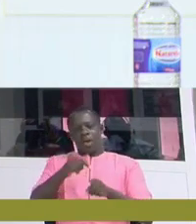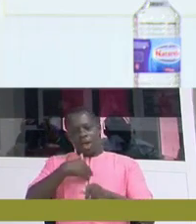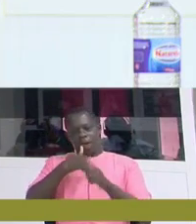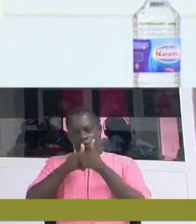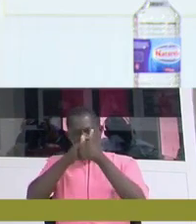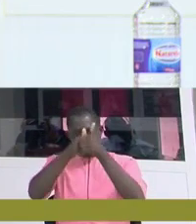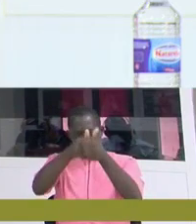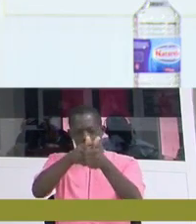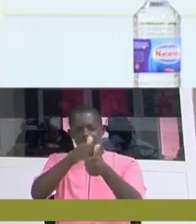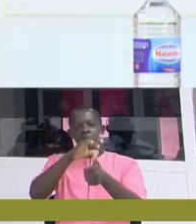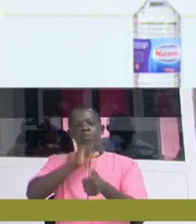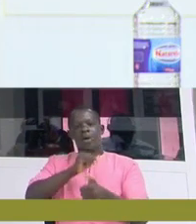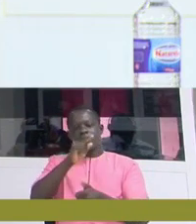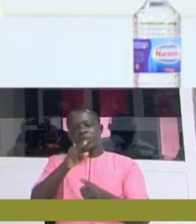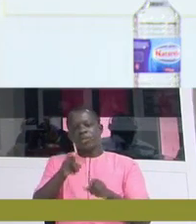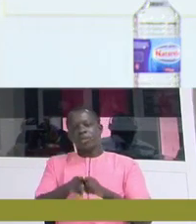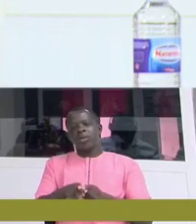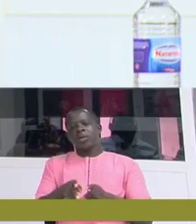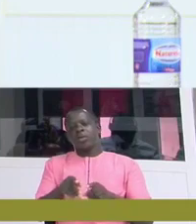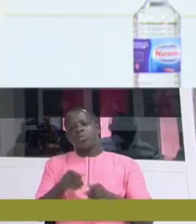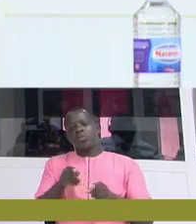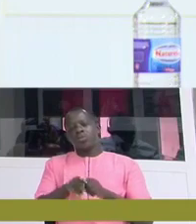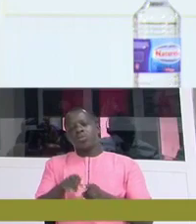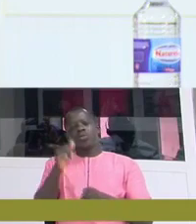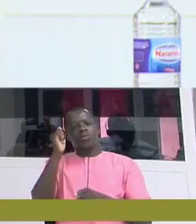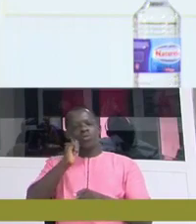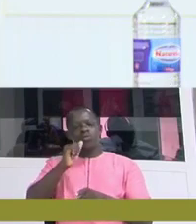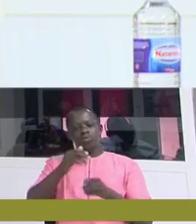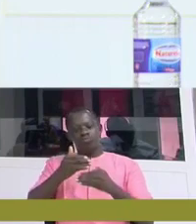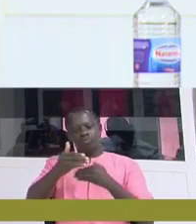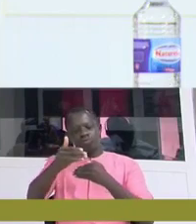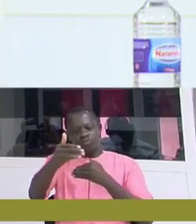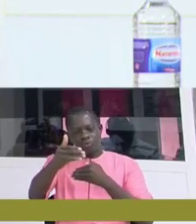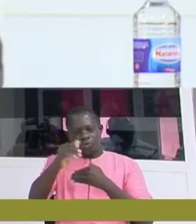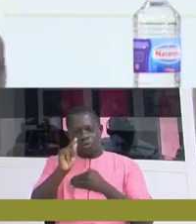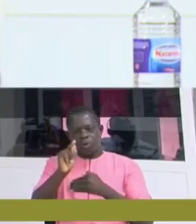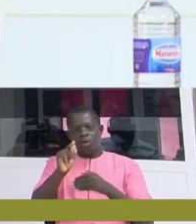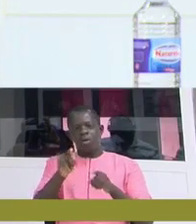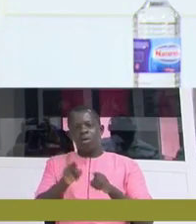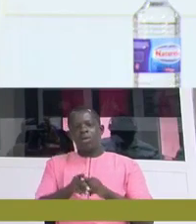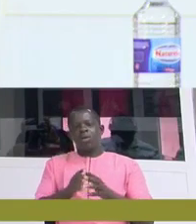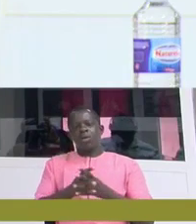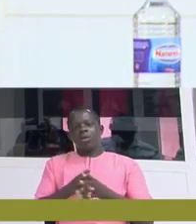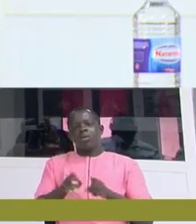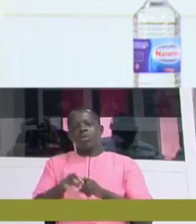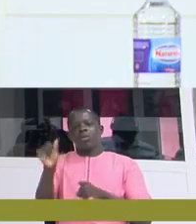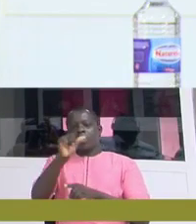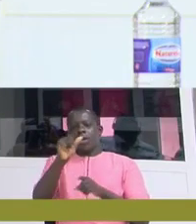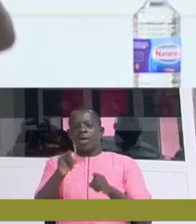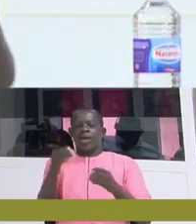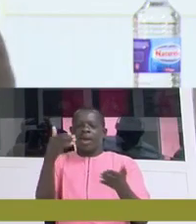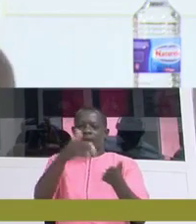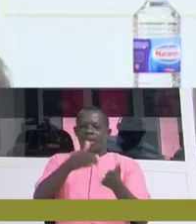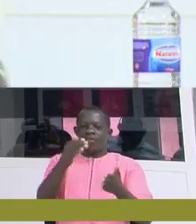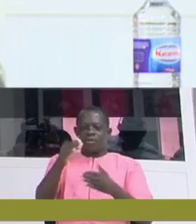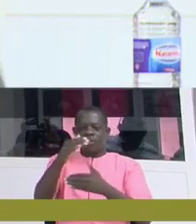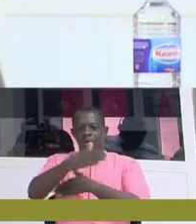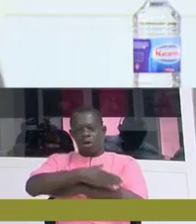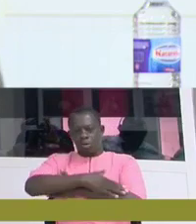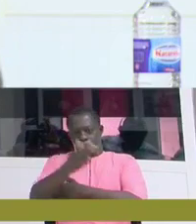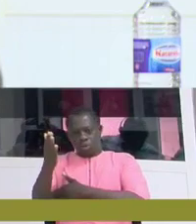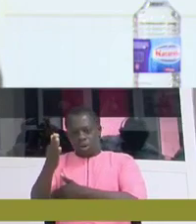noma. I followed him. Simfa dantanta. We took a few steps. Mfutata bujetima. We got to the gate. Ndunta watu